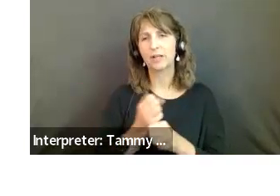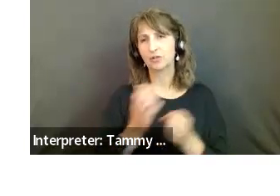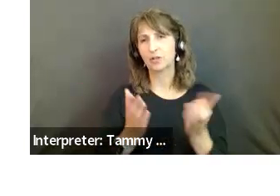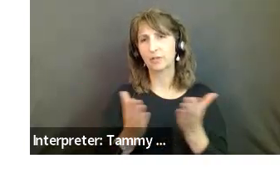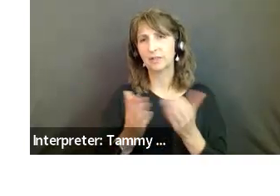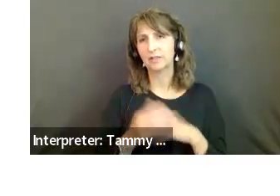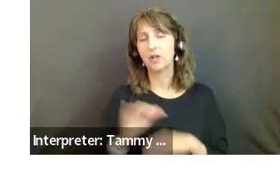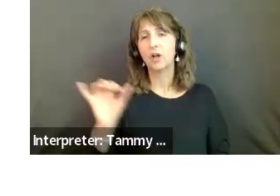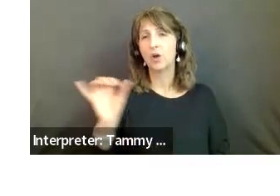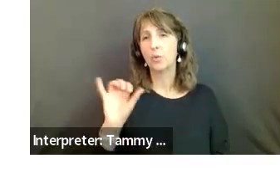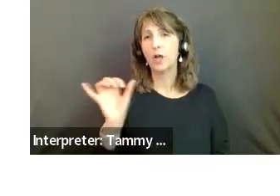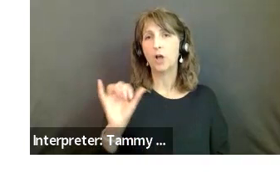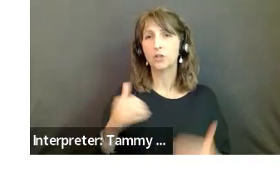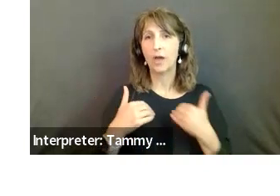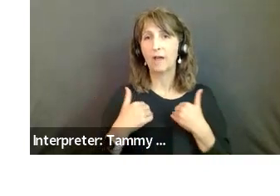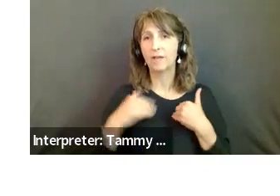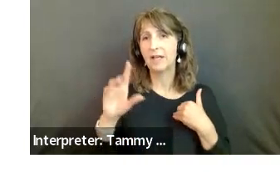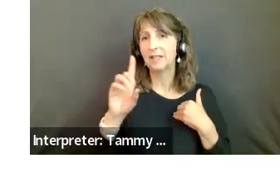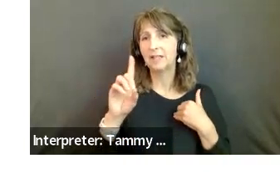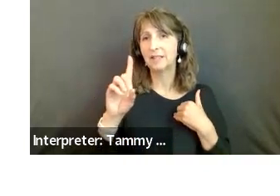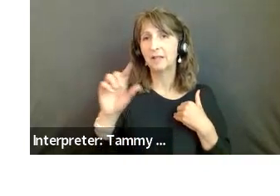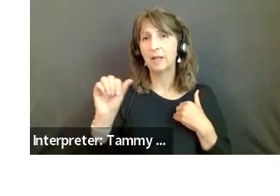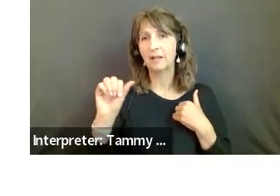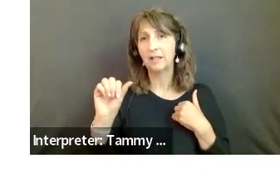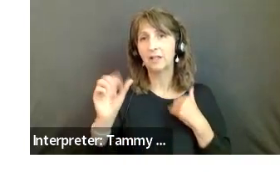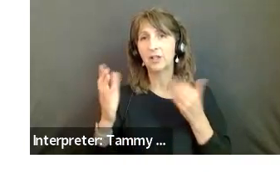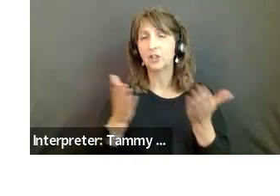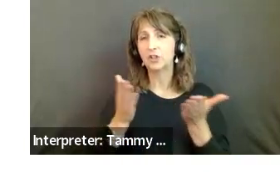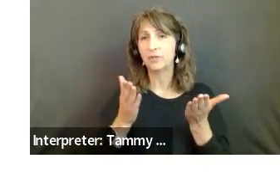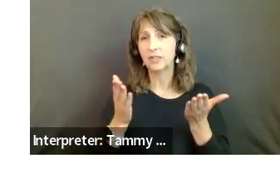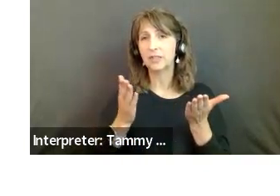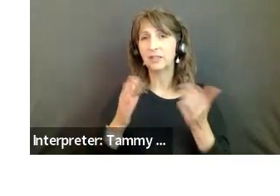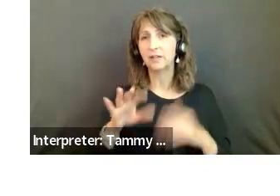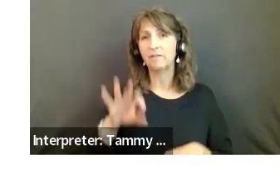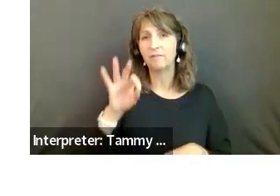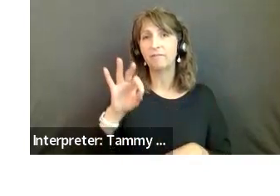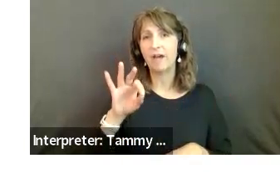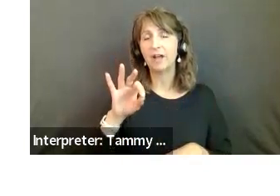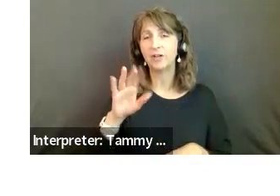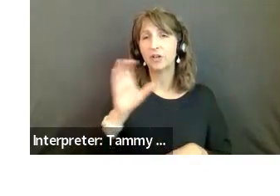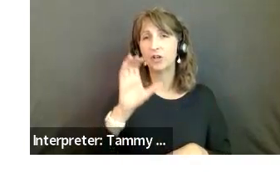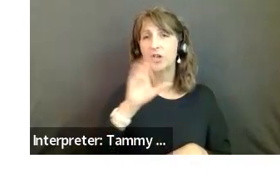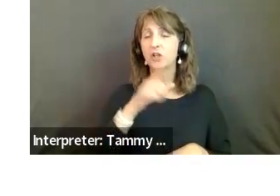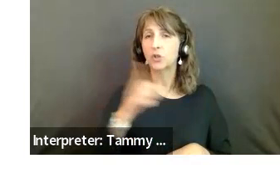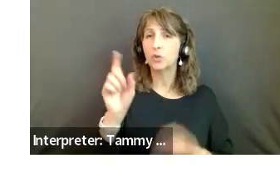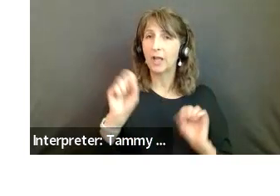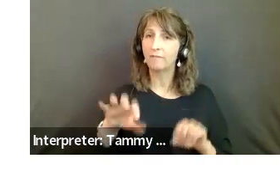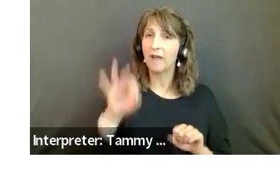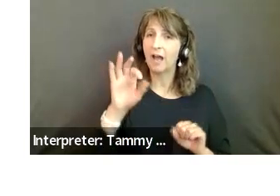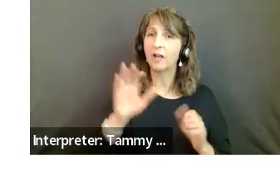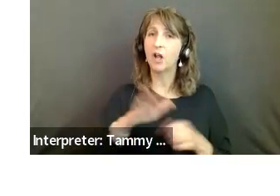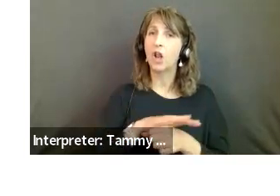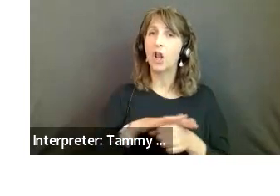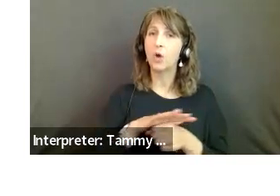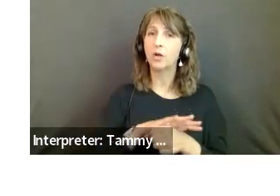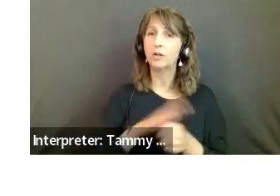We also have a Disability Services Finder so that you can find local providers and services. We'll tell you about that.